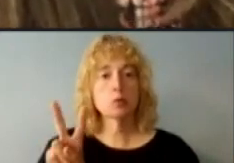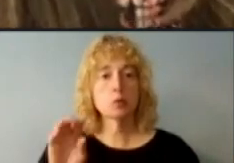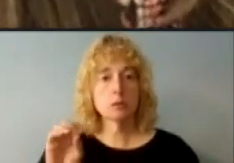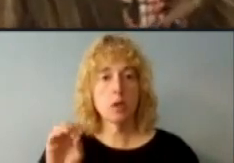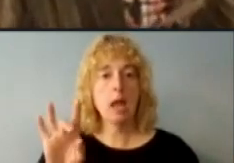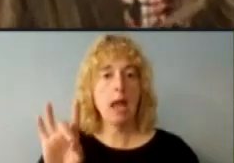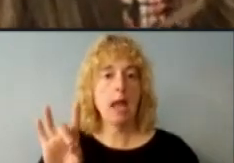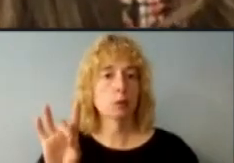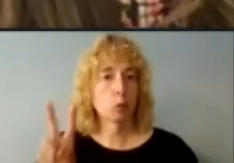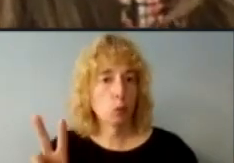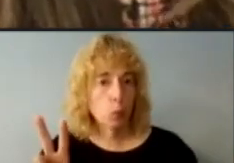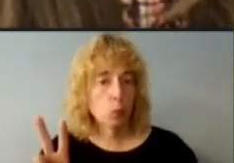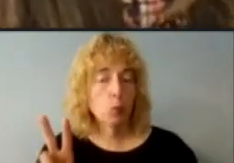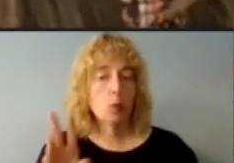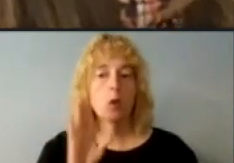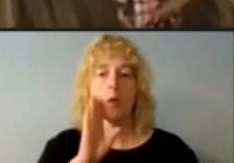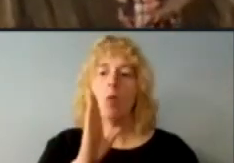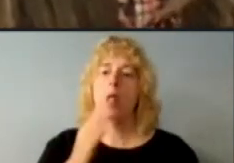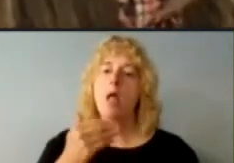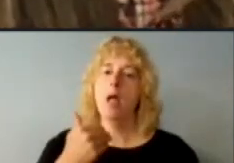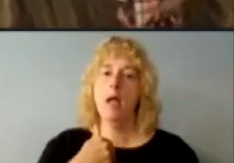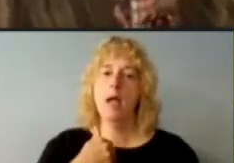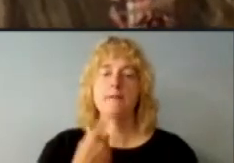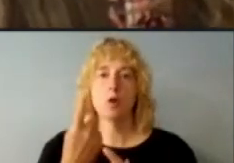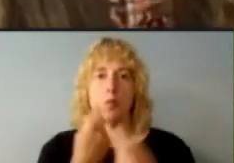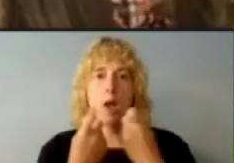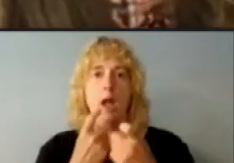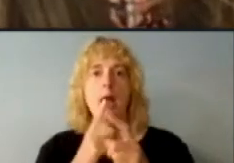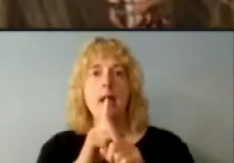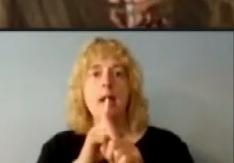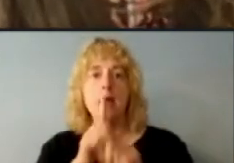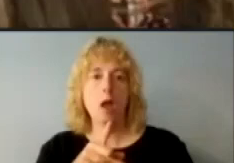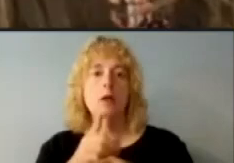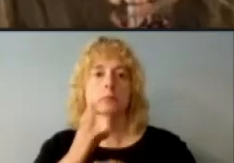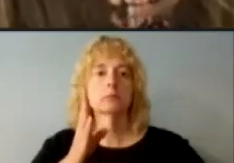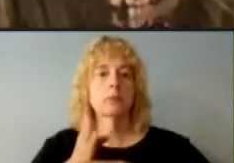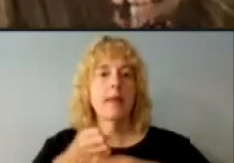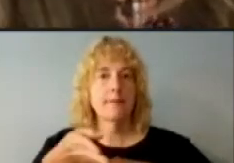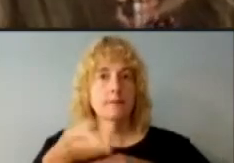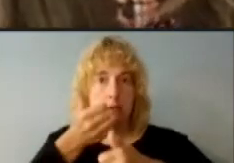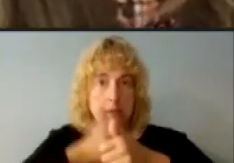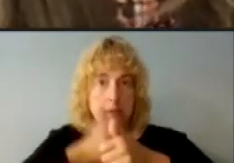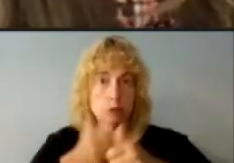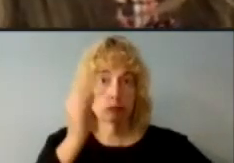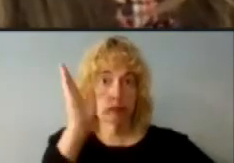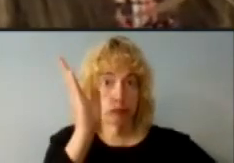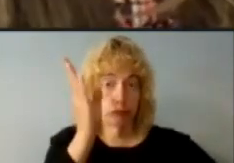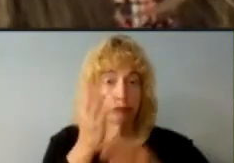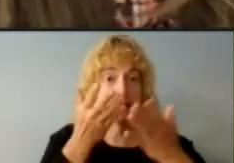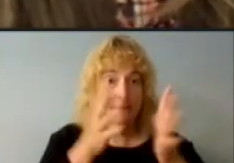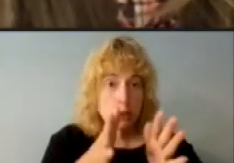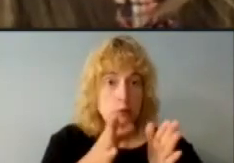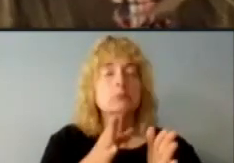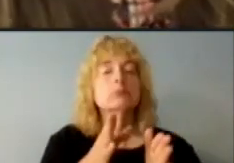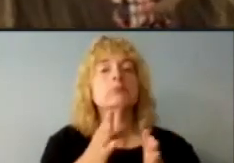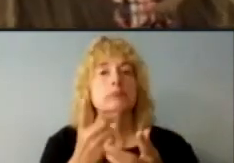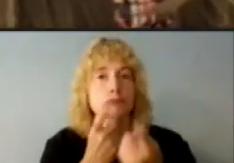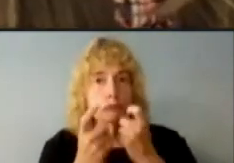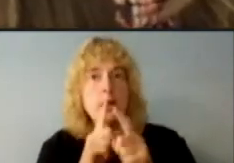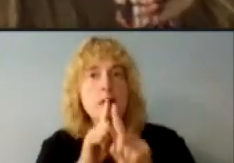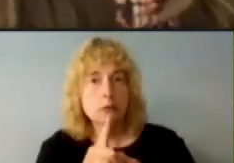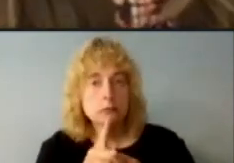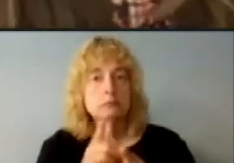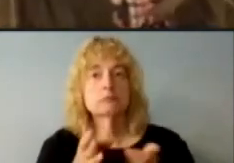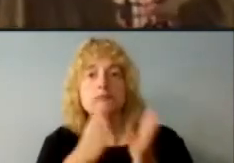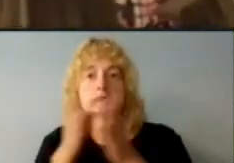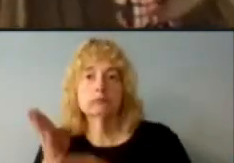313-288-2082. We're gonna have a Q&A section after each segment. So please go ahead and text